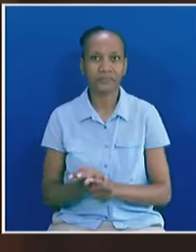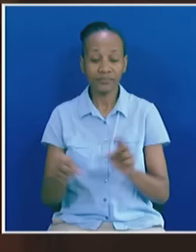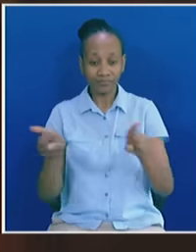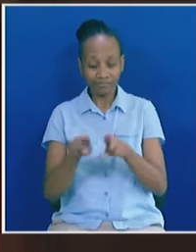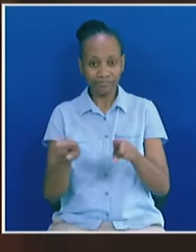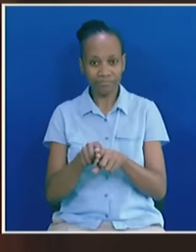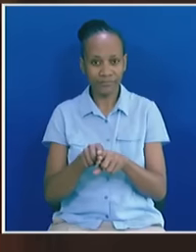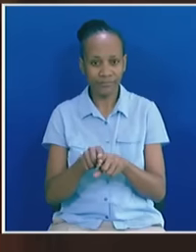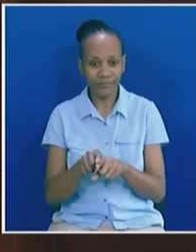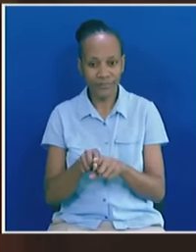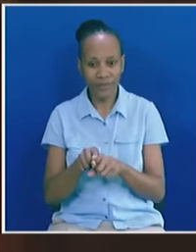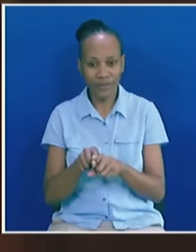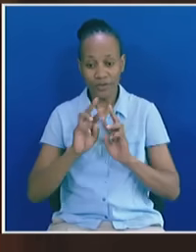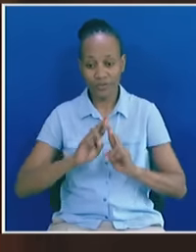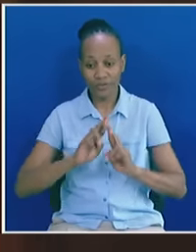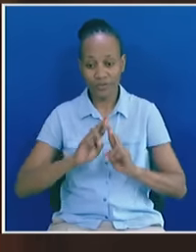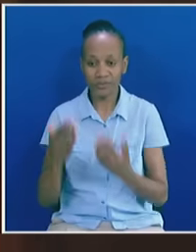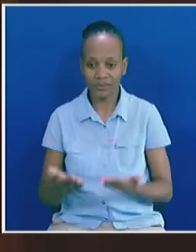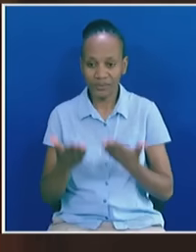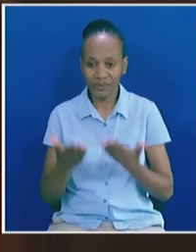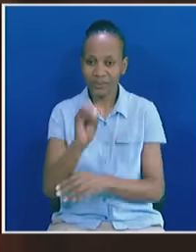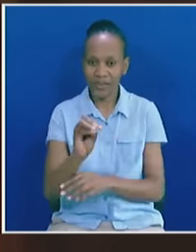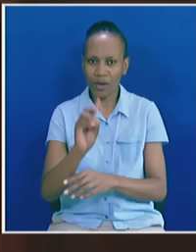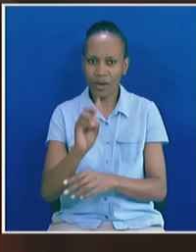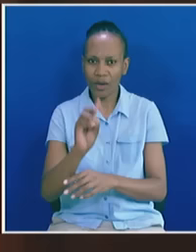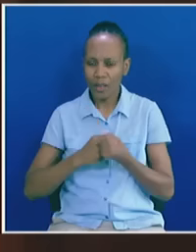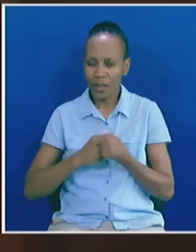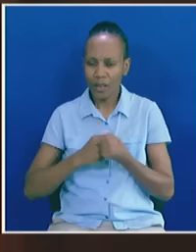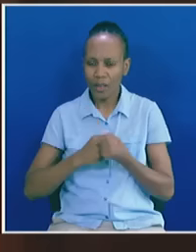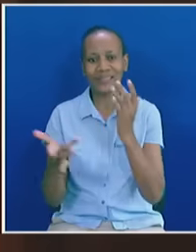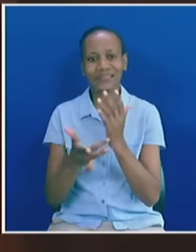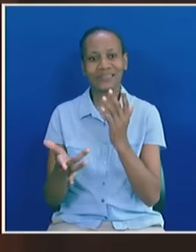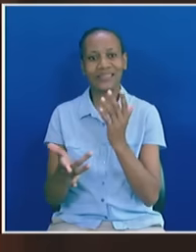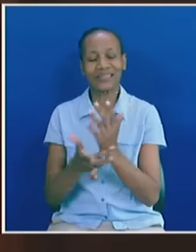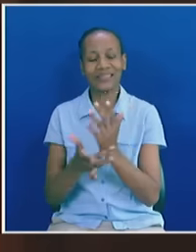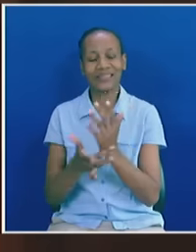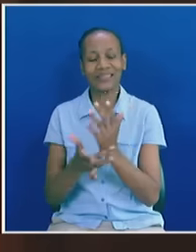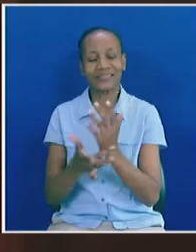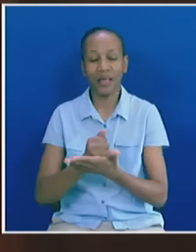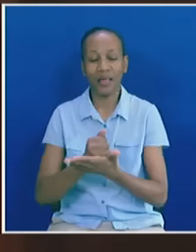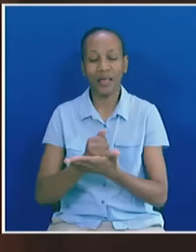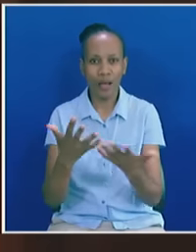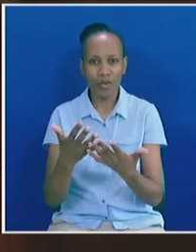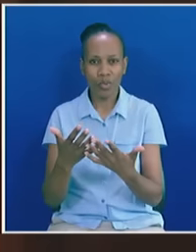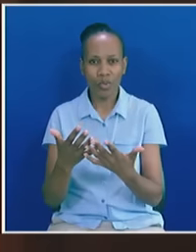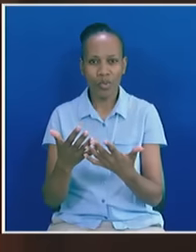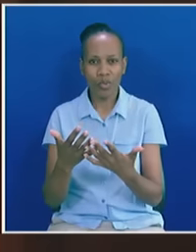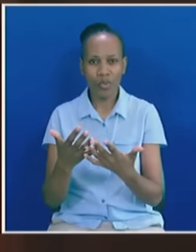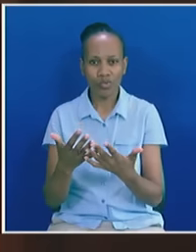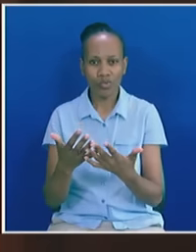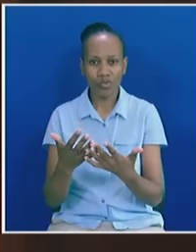as reactive services which are aimed at providing technical assistance in the handling of incidents and mitigating the resulting